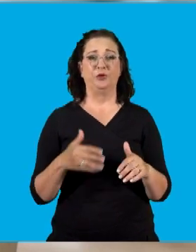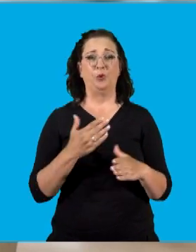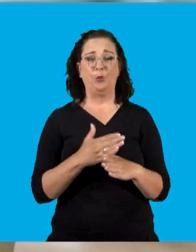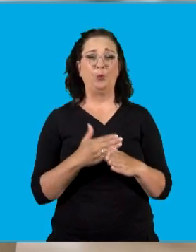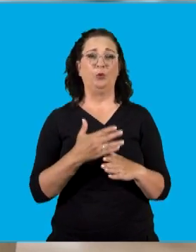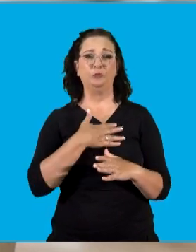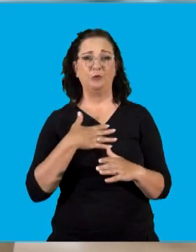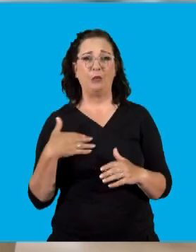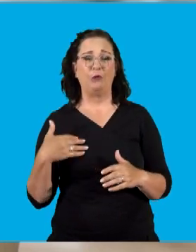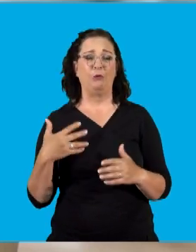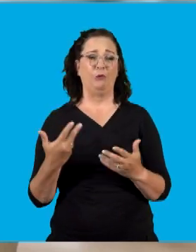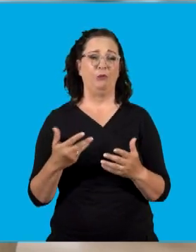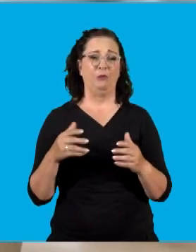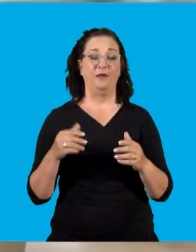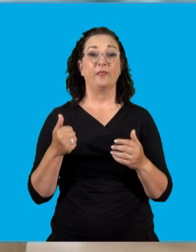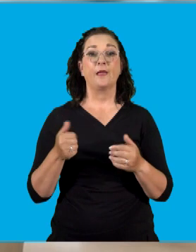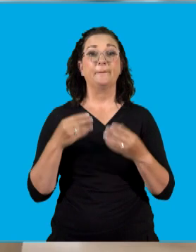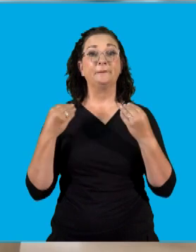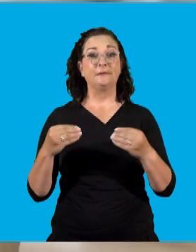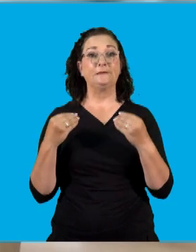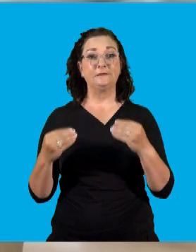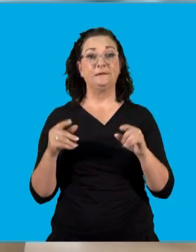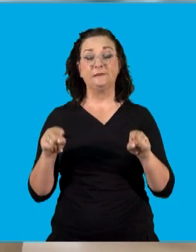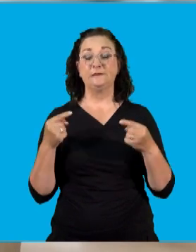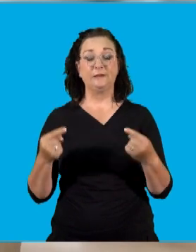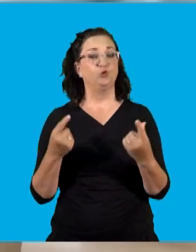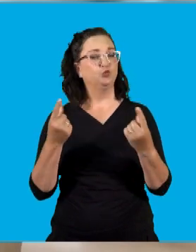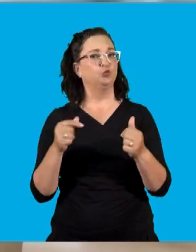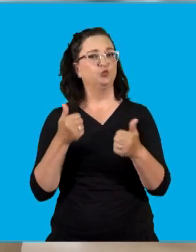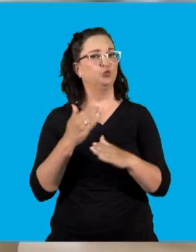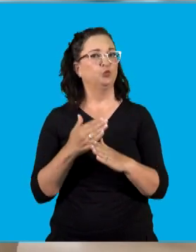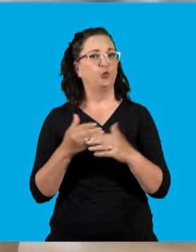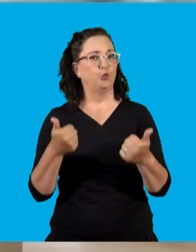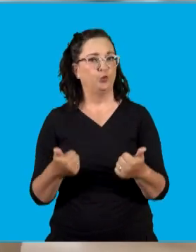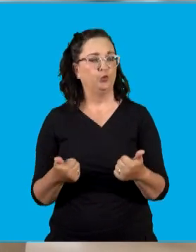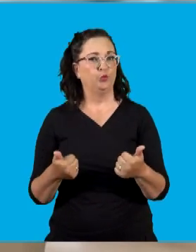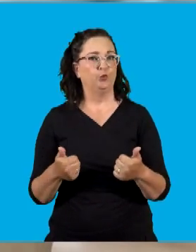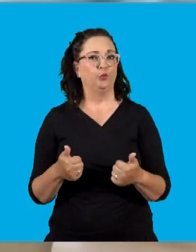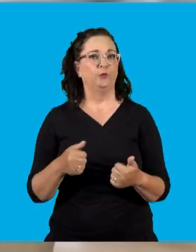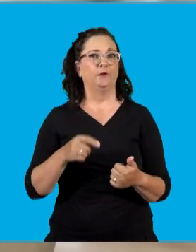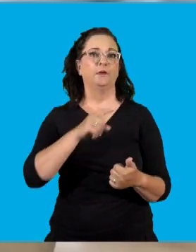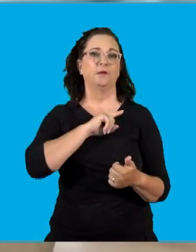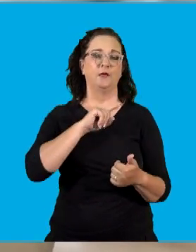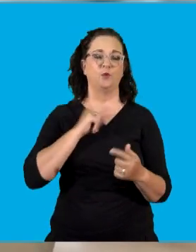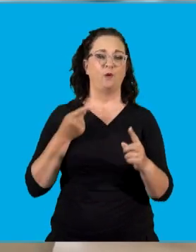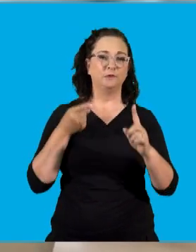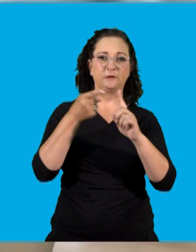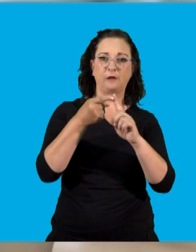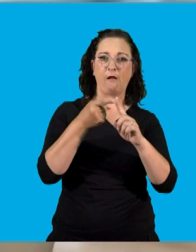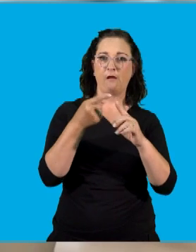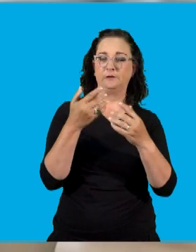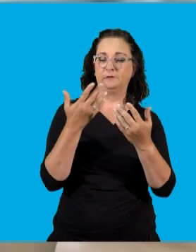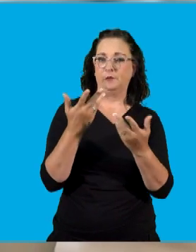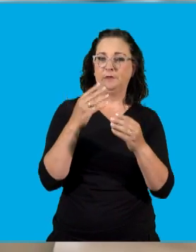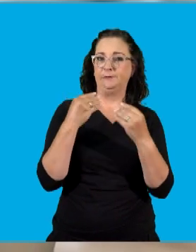the production of the business, and it hinders the profitability of the business if these workers continue to